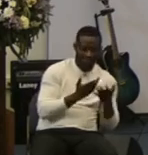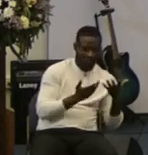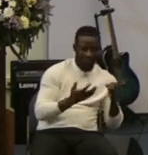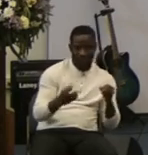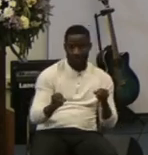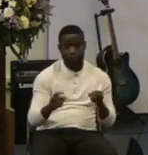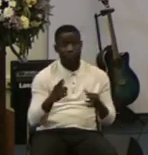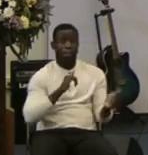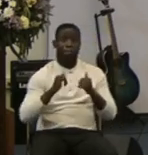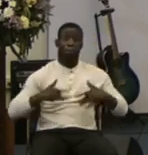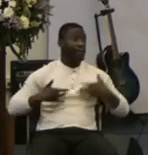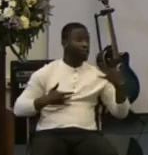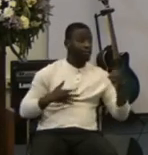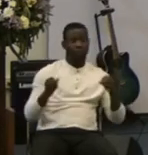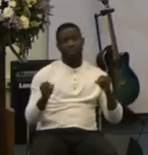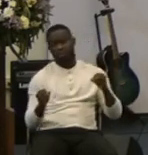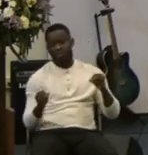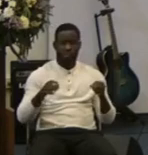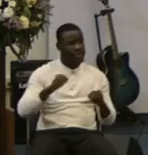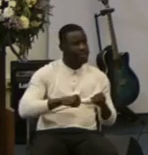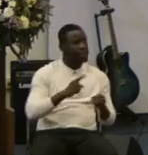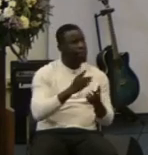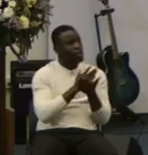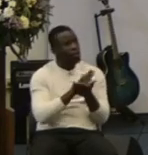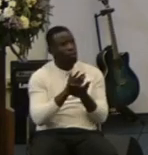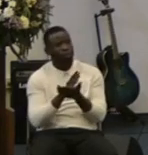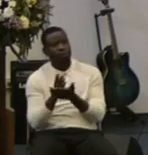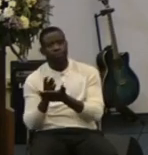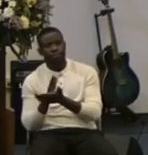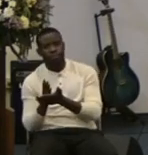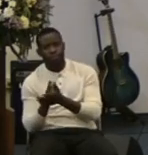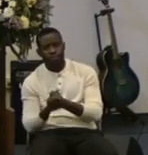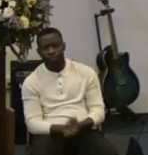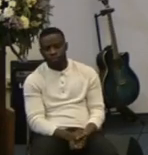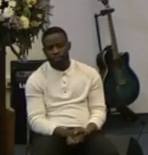Now, you feel like that sometimes. "I know that God can do it, but I'm just not sure."